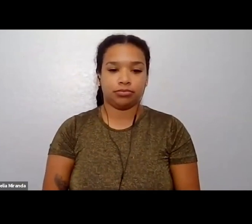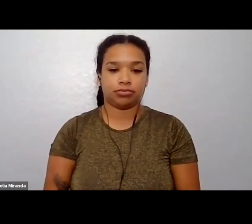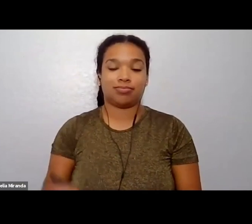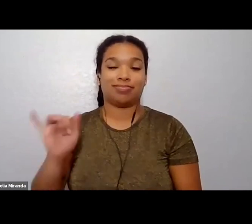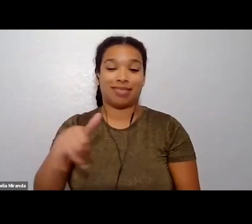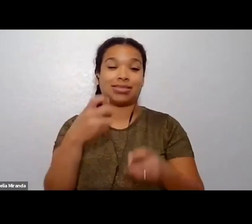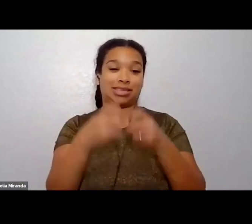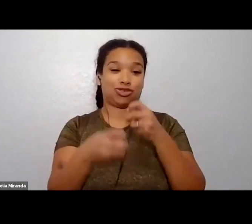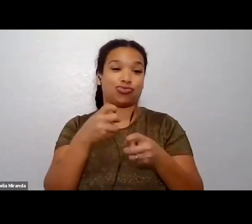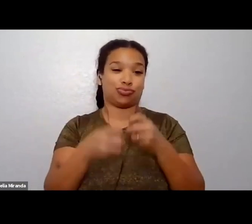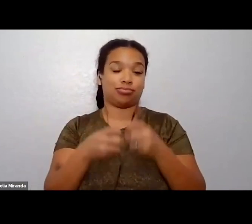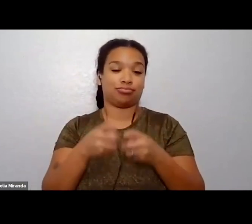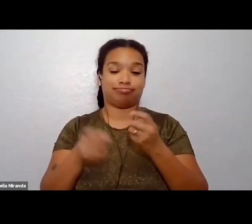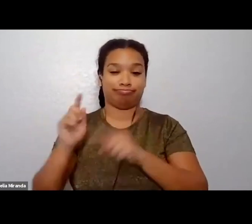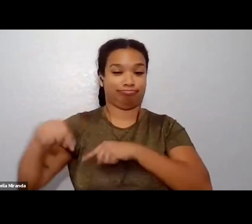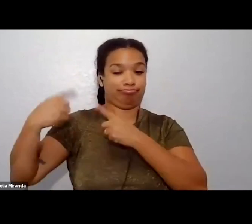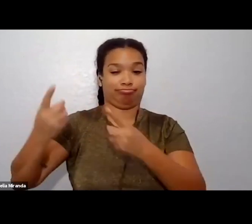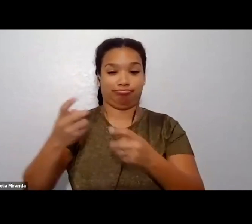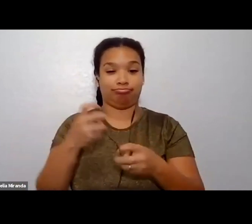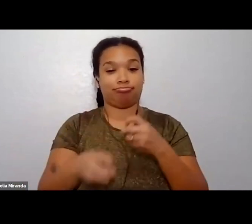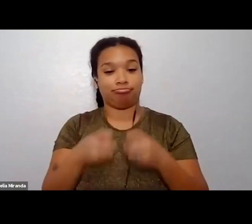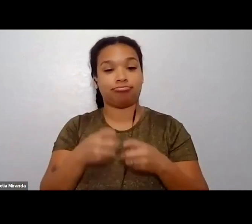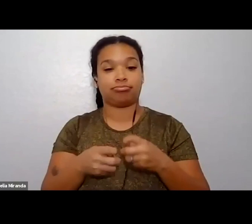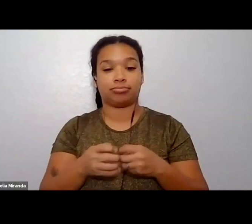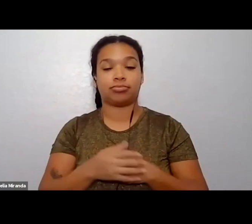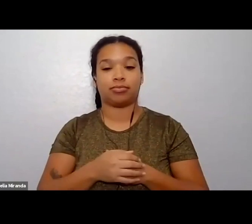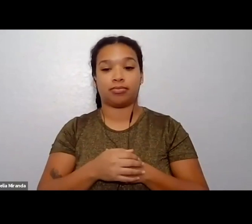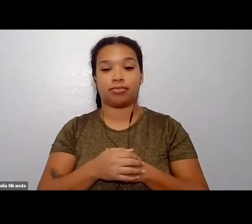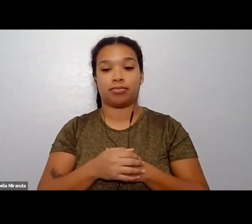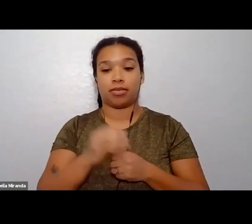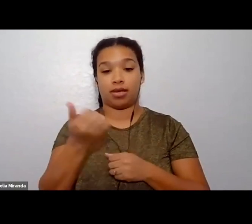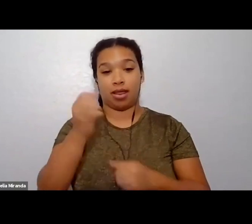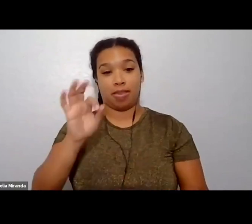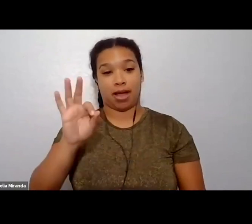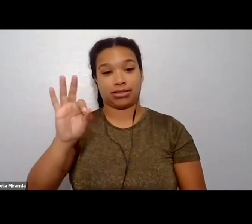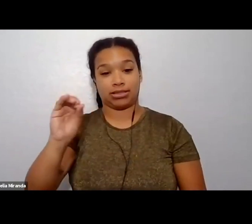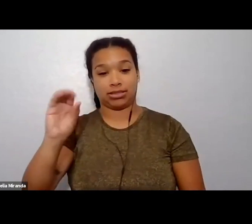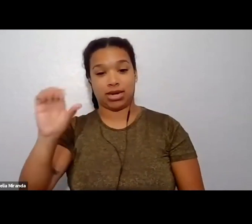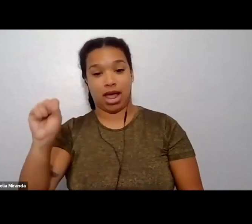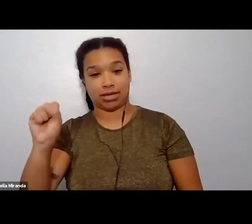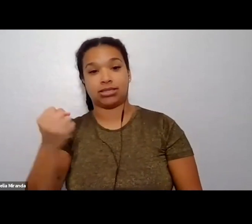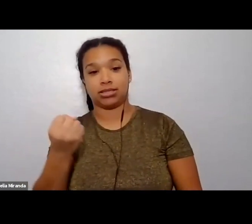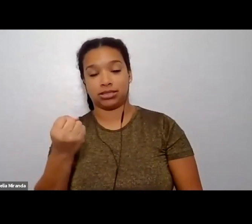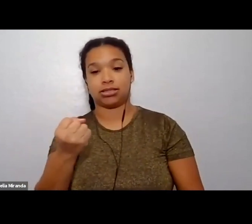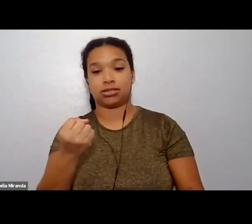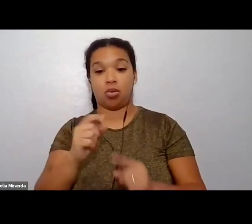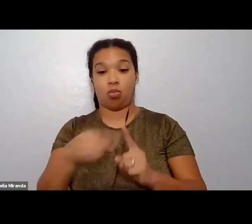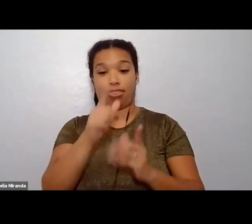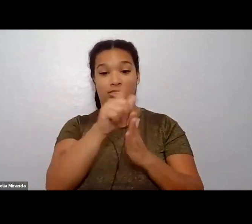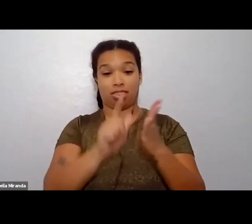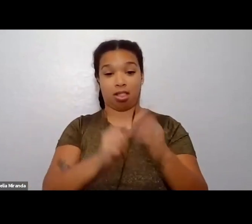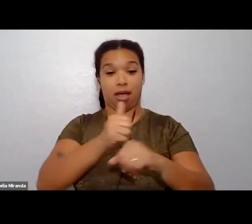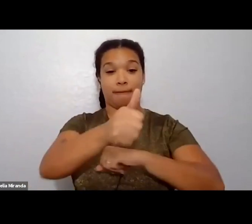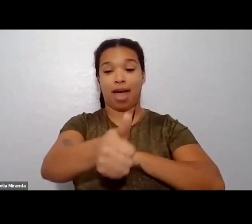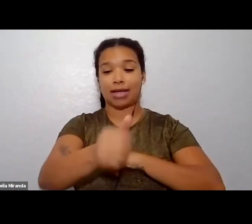issue. Ever since the 90s, when, you know, these laws were passed, people said, I can't